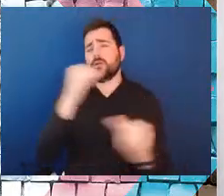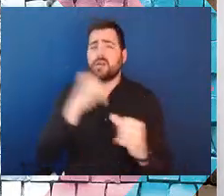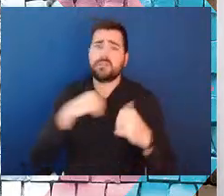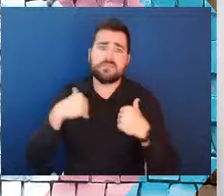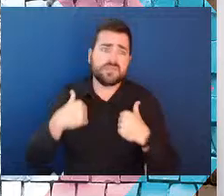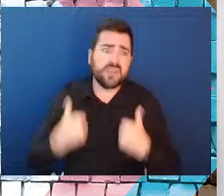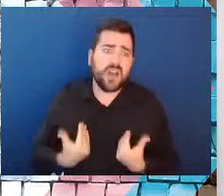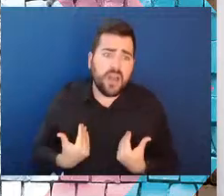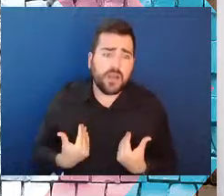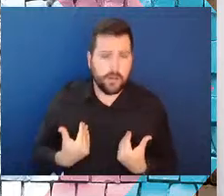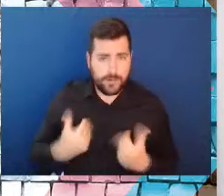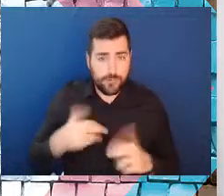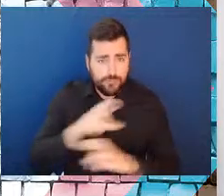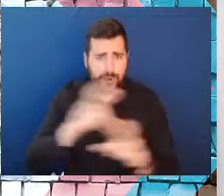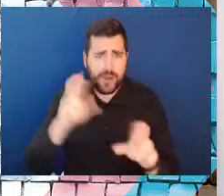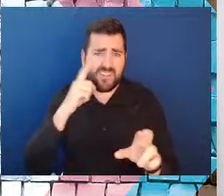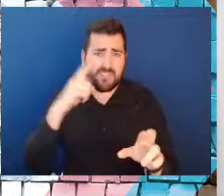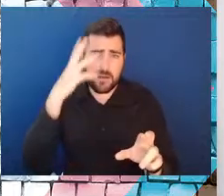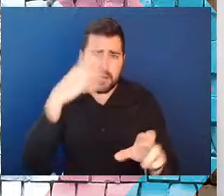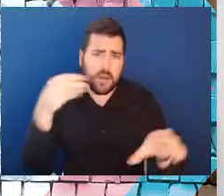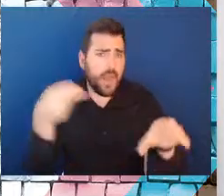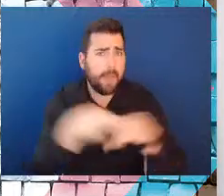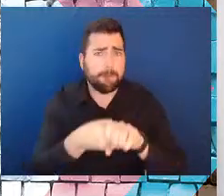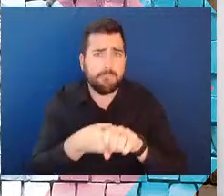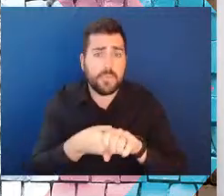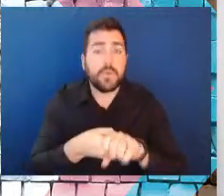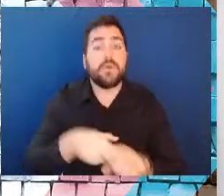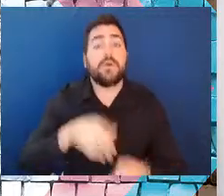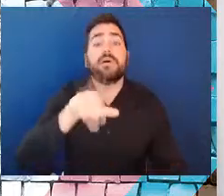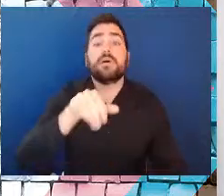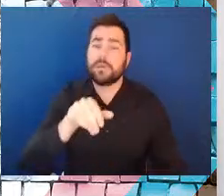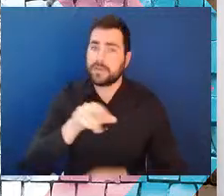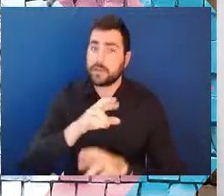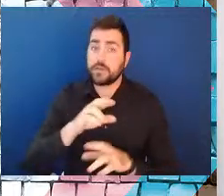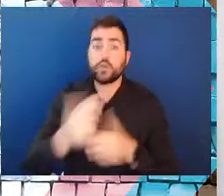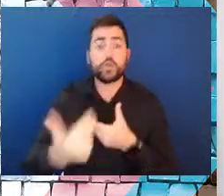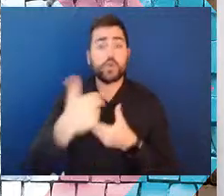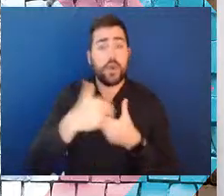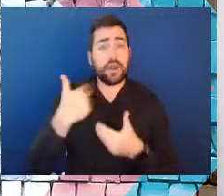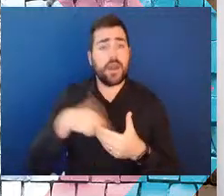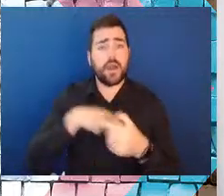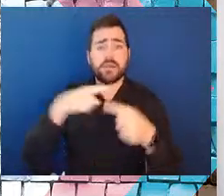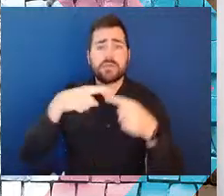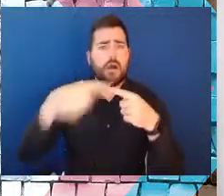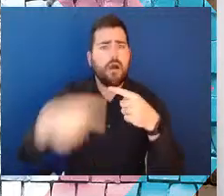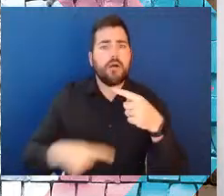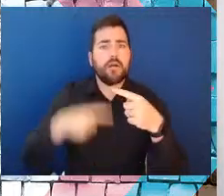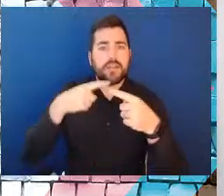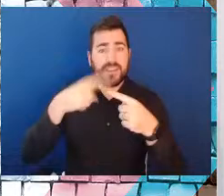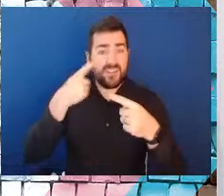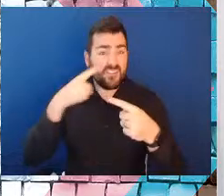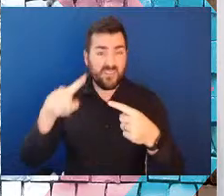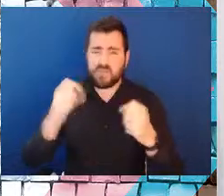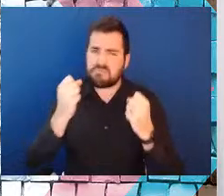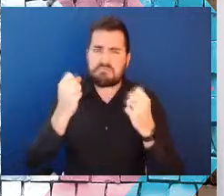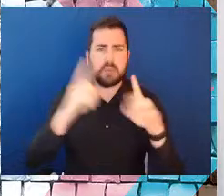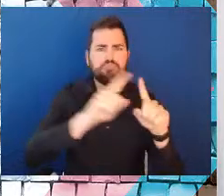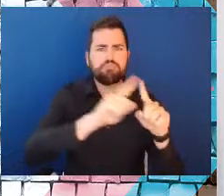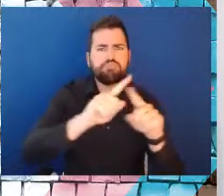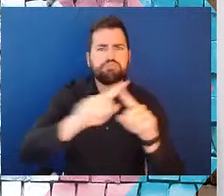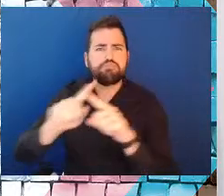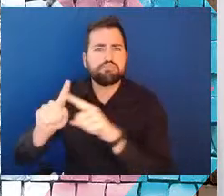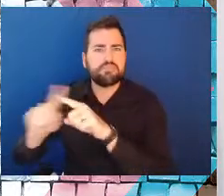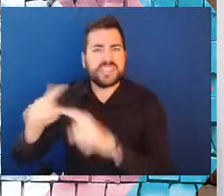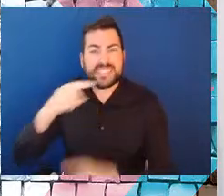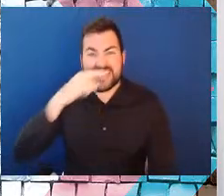going to go take a nap. Now, boys and girls, make sure you join us throughout the year for all sorts of Kids Fringe activities.